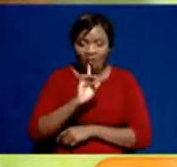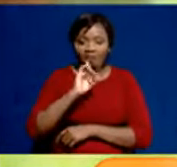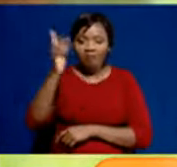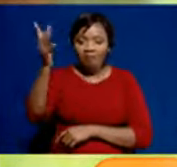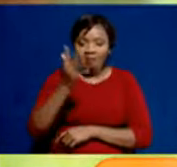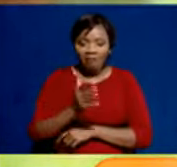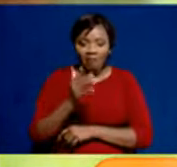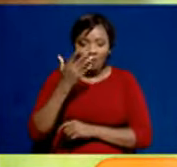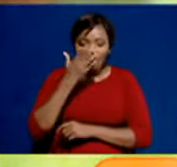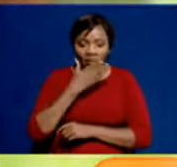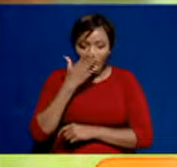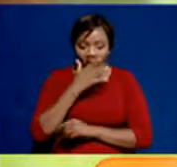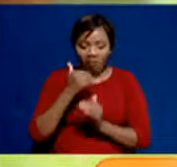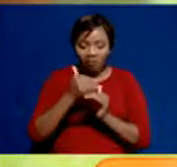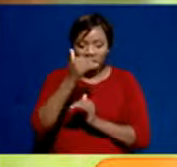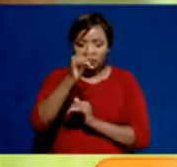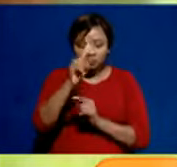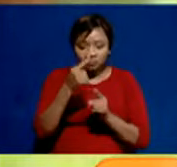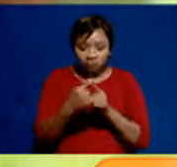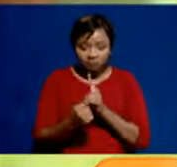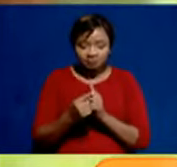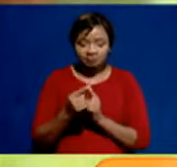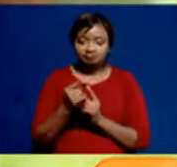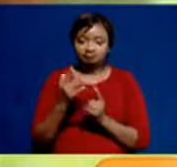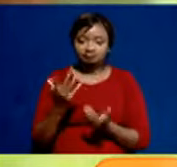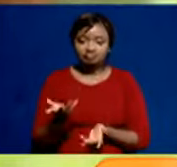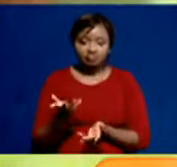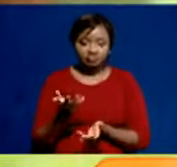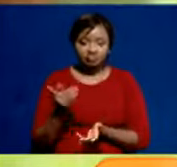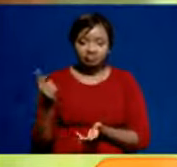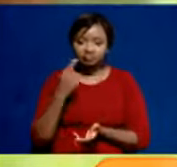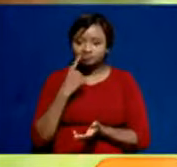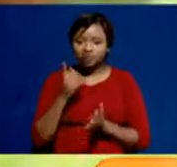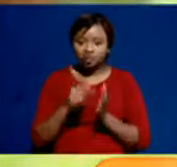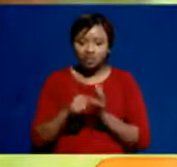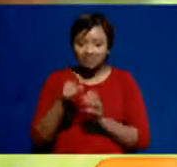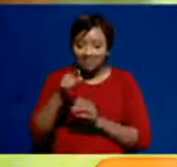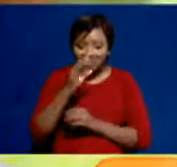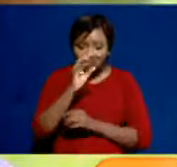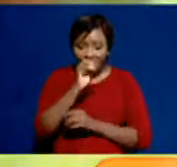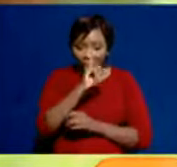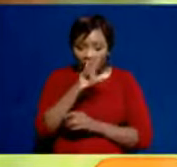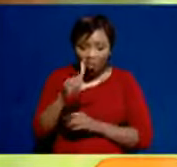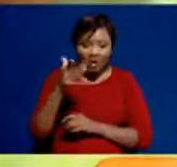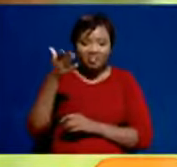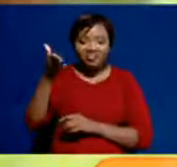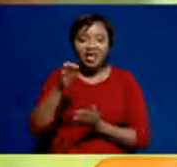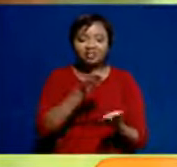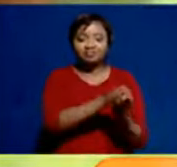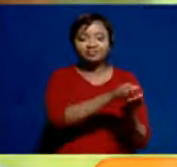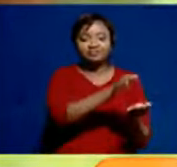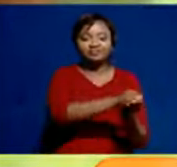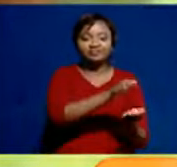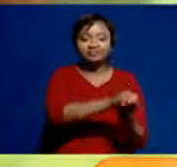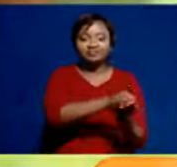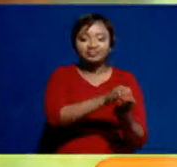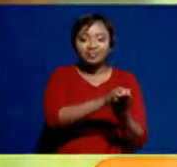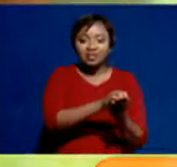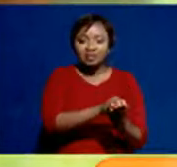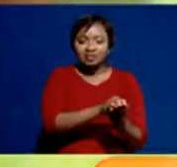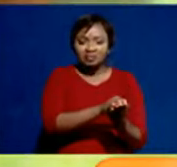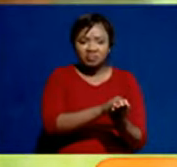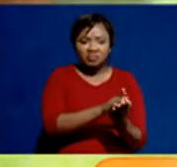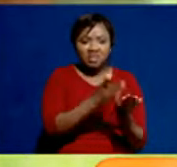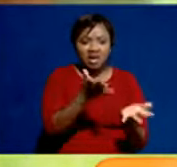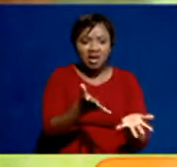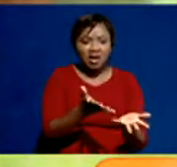year later, we are told that oil had not moved. It was still in the warehouses. Then it has disappeared now